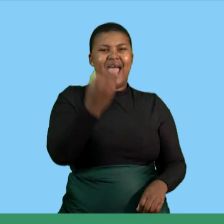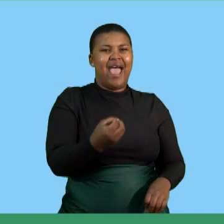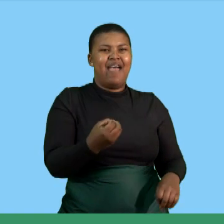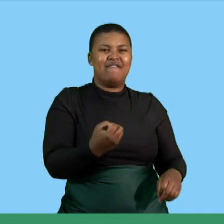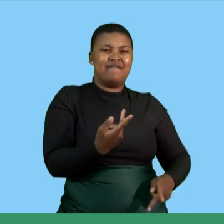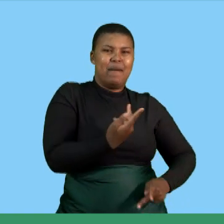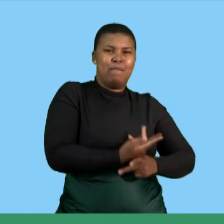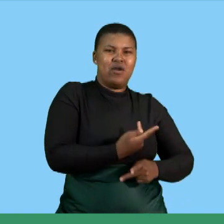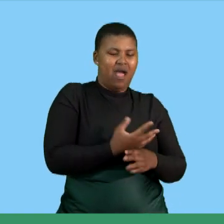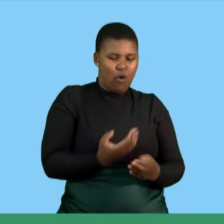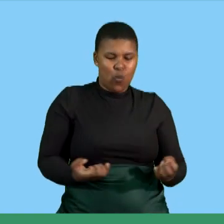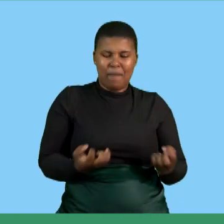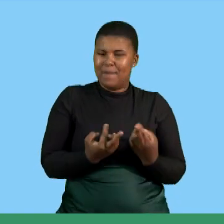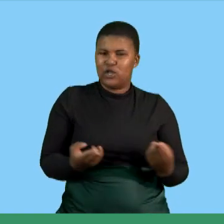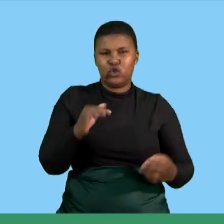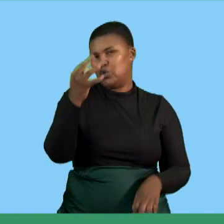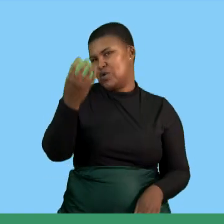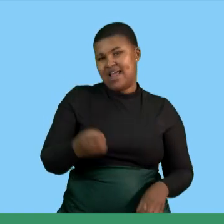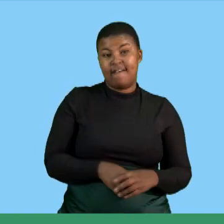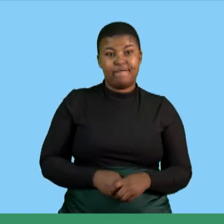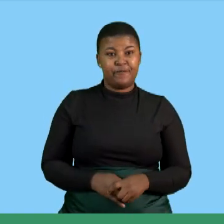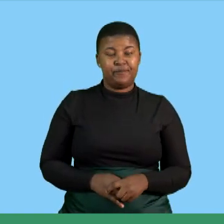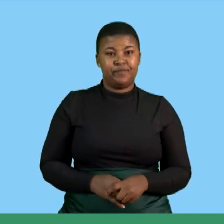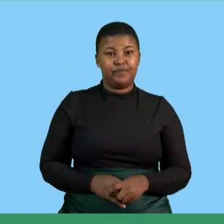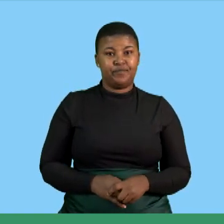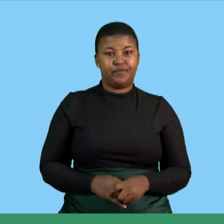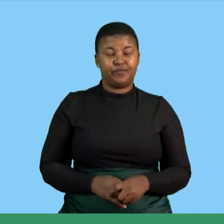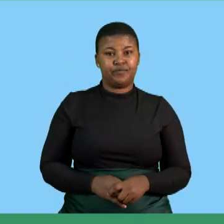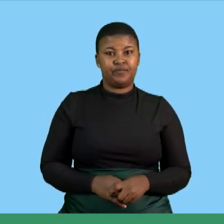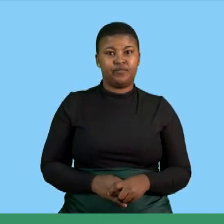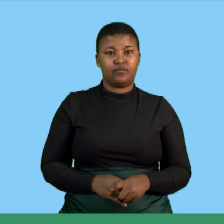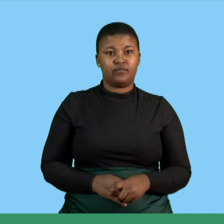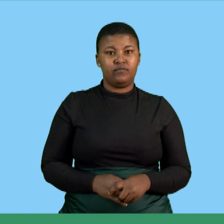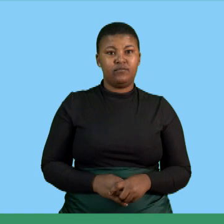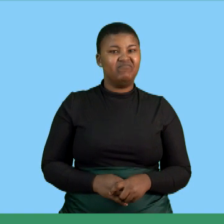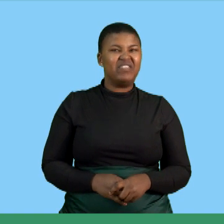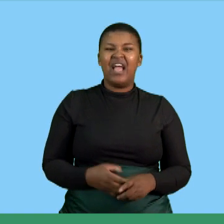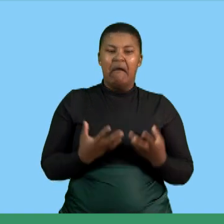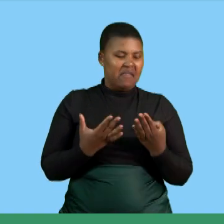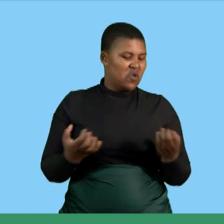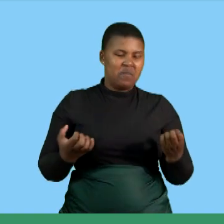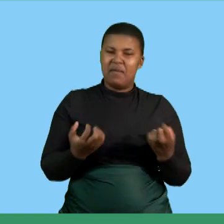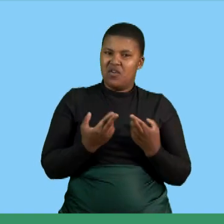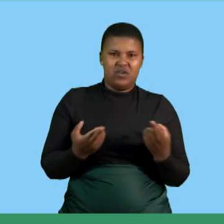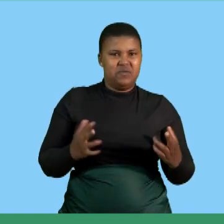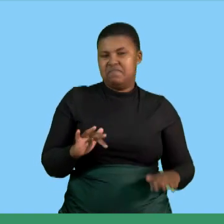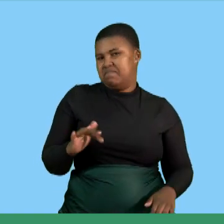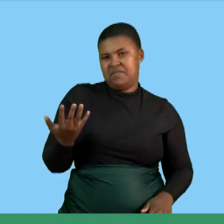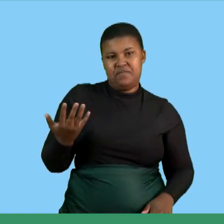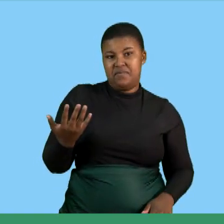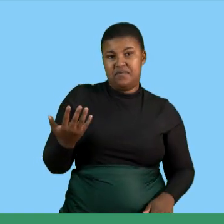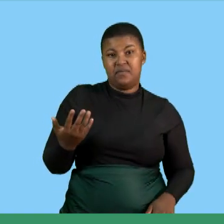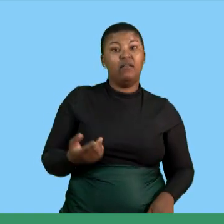in raw materials. So there it is. That is the clue in this statement. Raw materials, and of